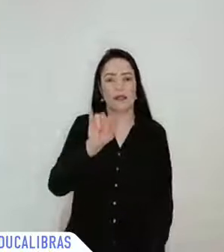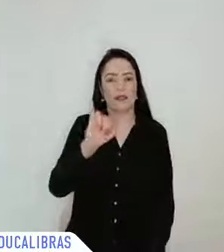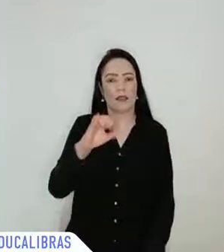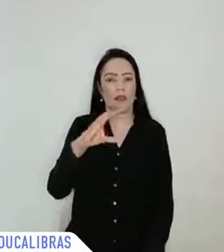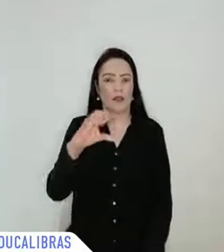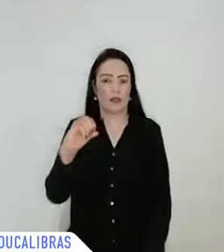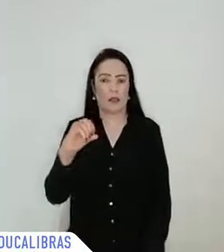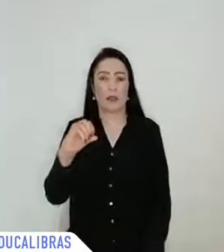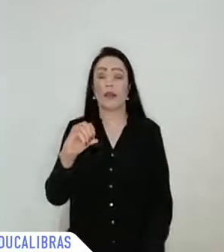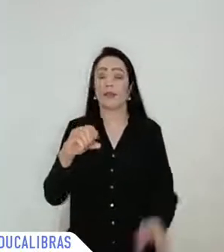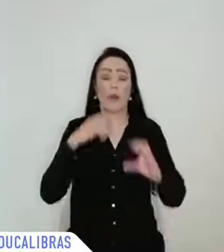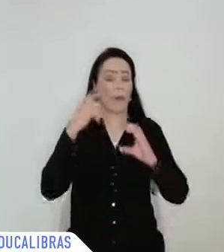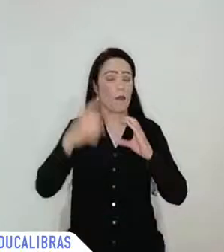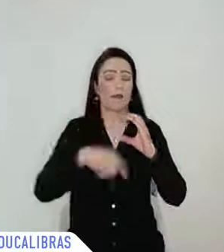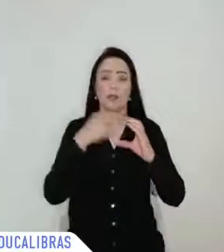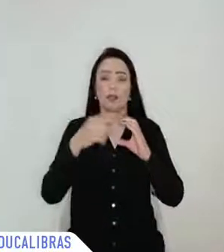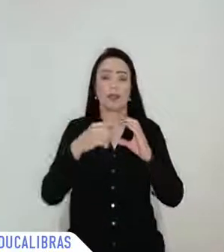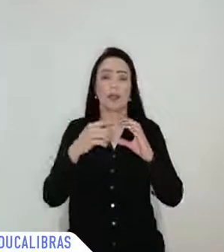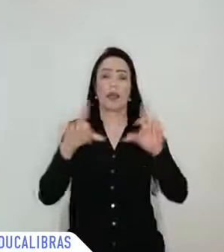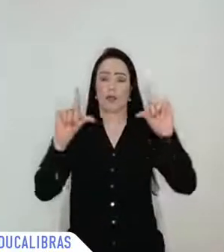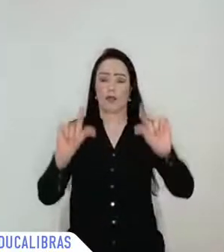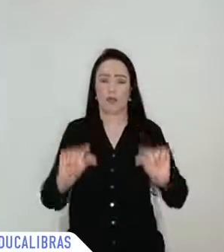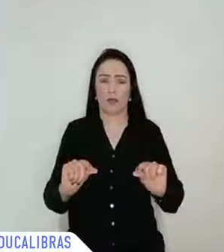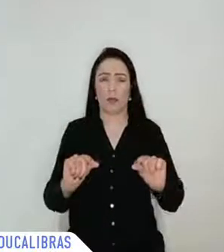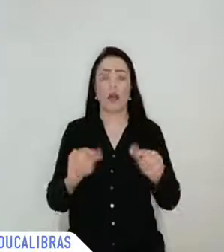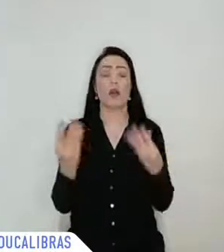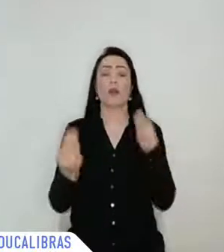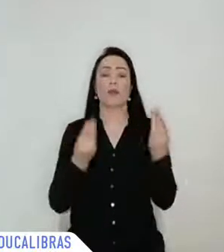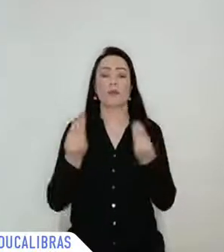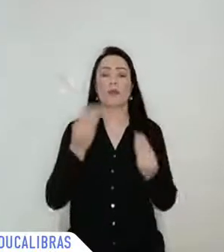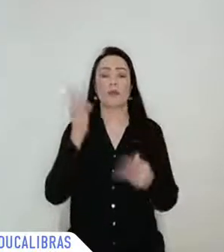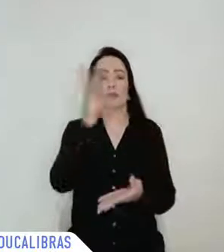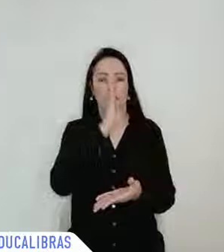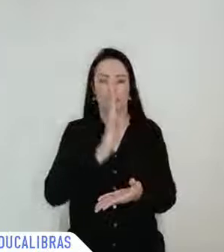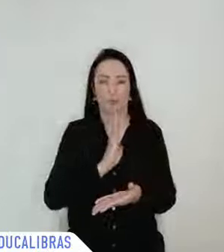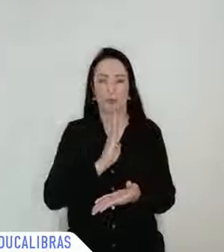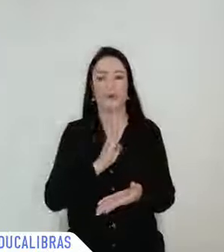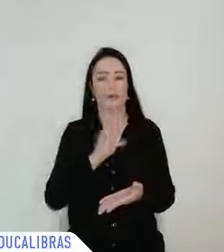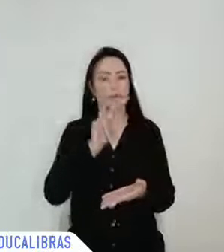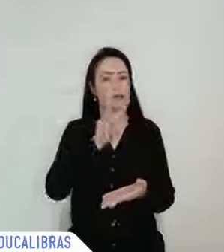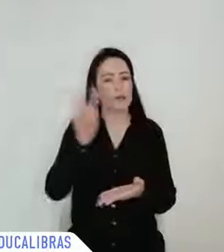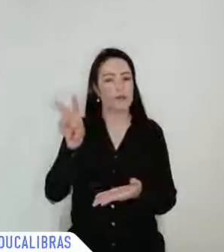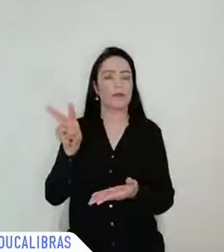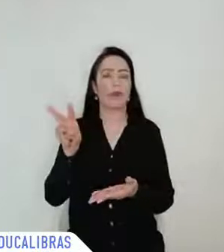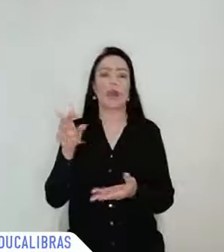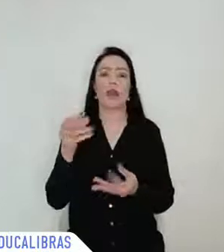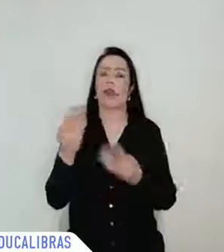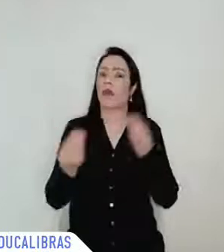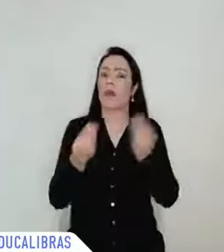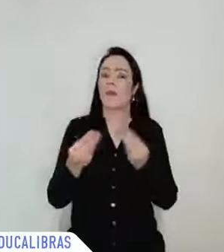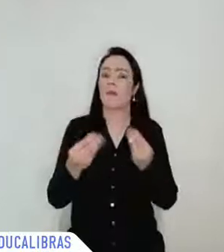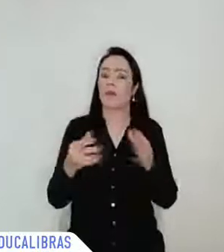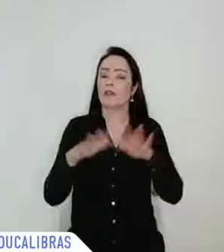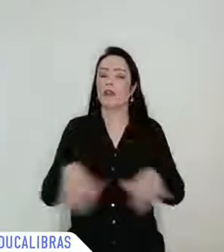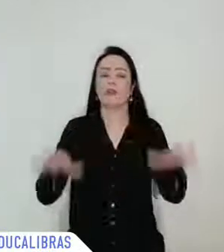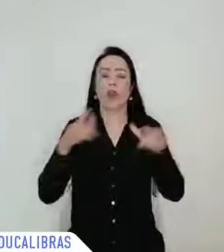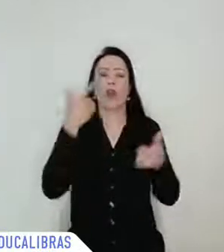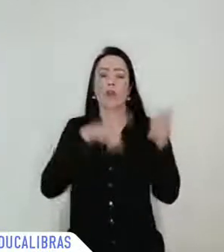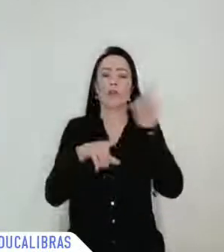happens all over the world. What are the peculiarities in Brazil regarding this phenomenon, and how can civil